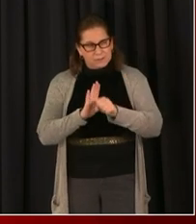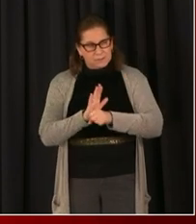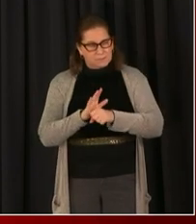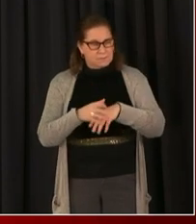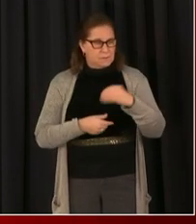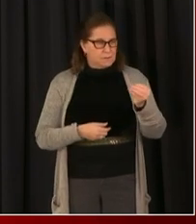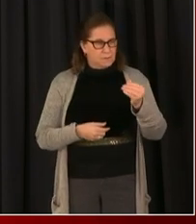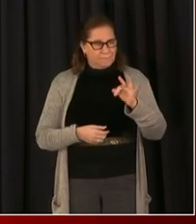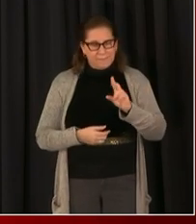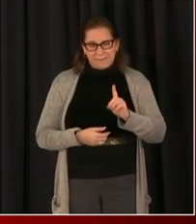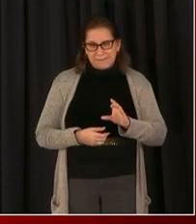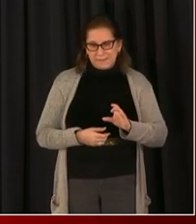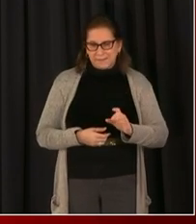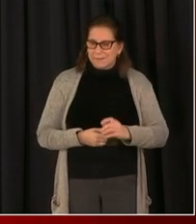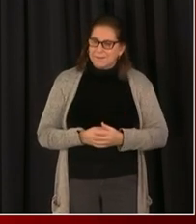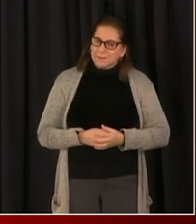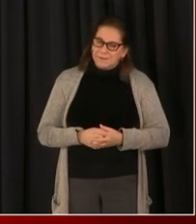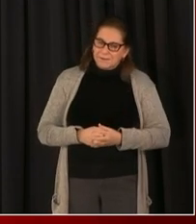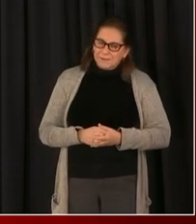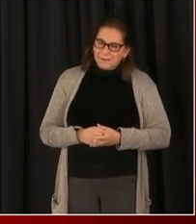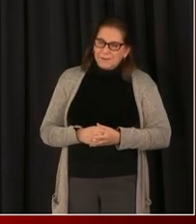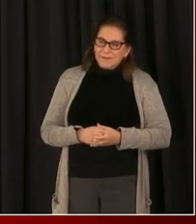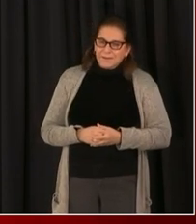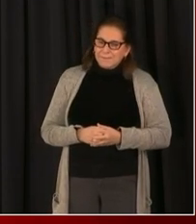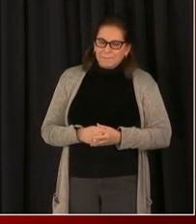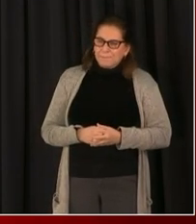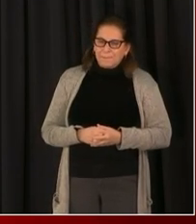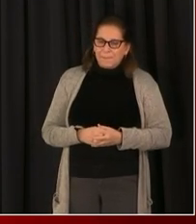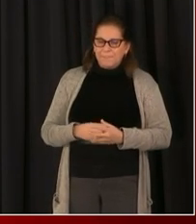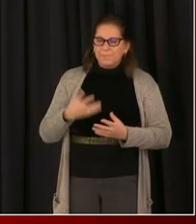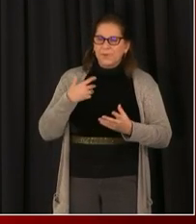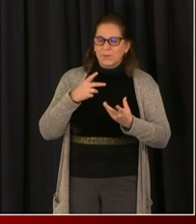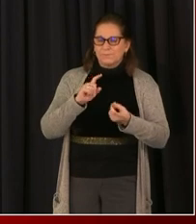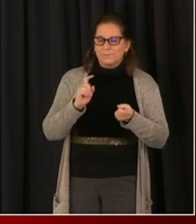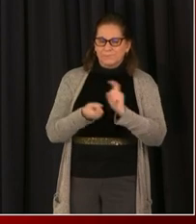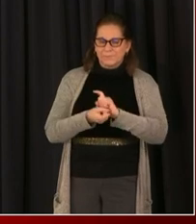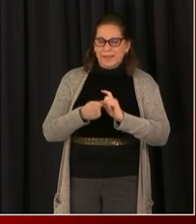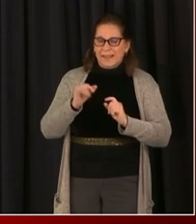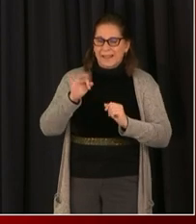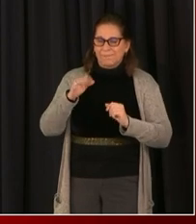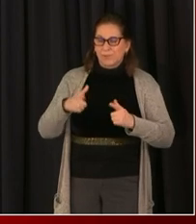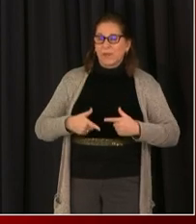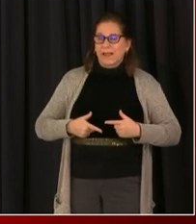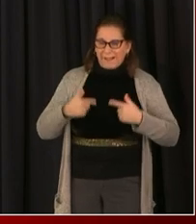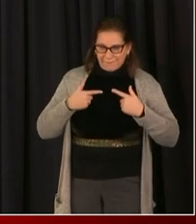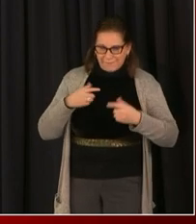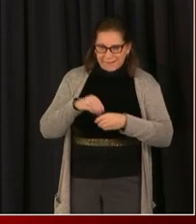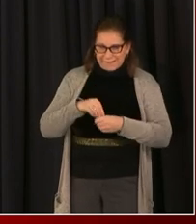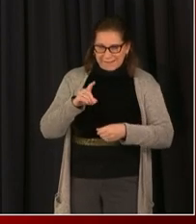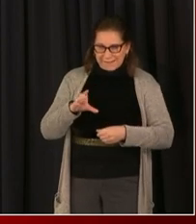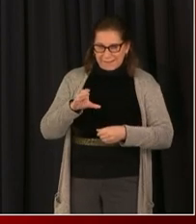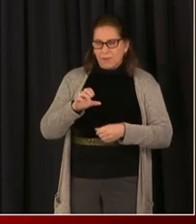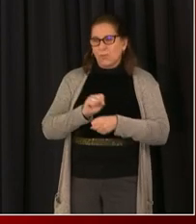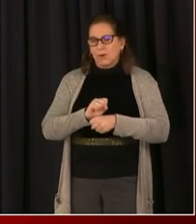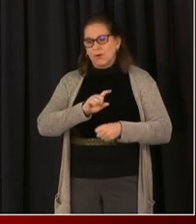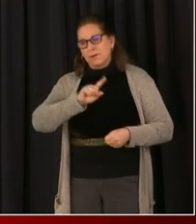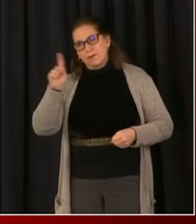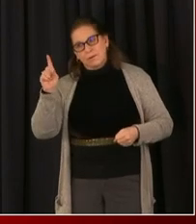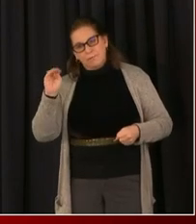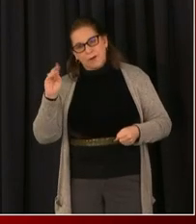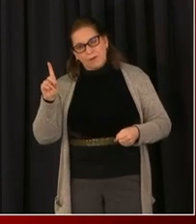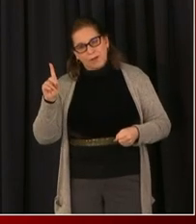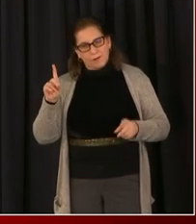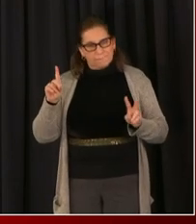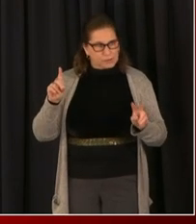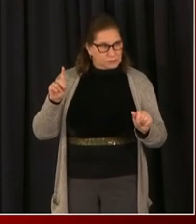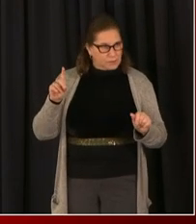resident who works outside of DC as a gig worker, would they qualify? Are they in the PUA program? No, they have to have an application filed here